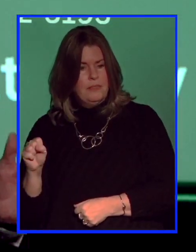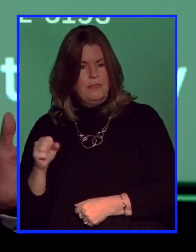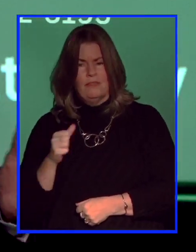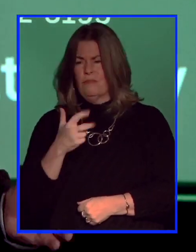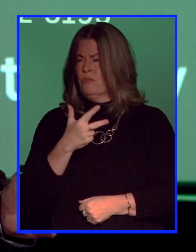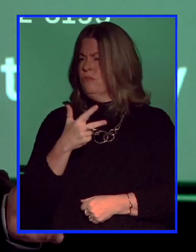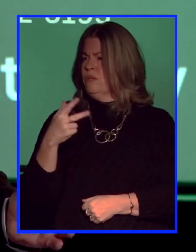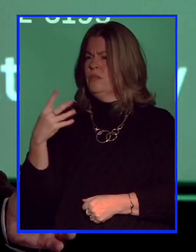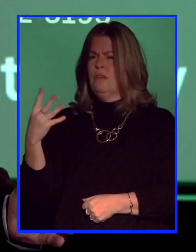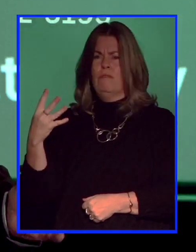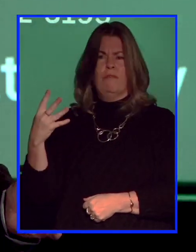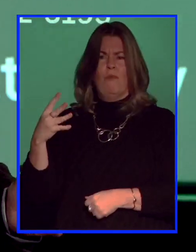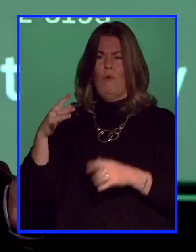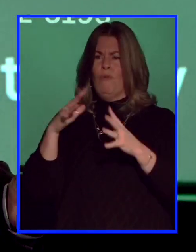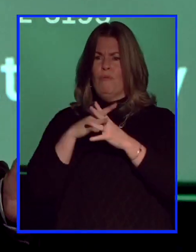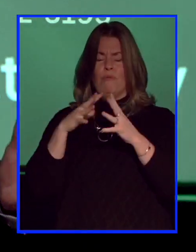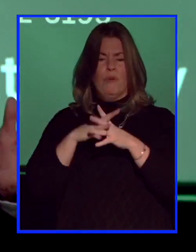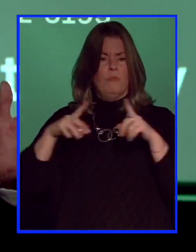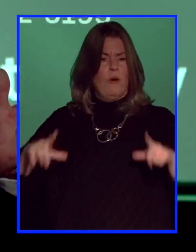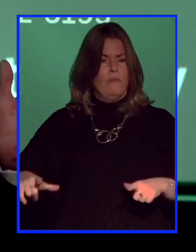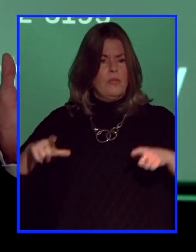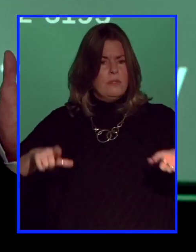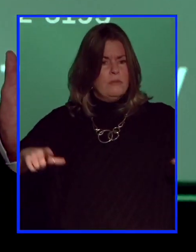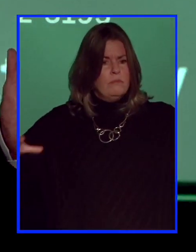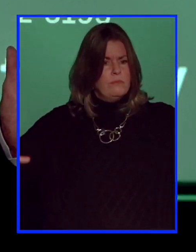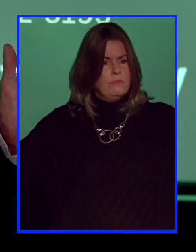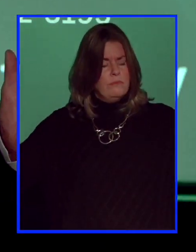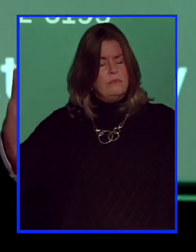football fields wide and